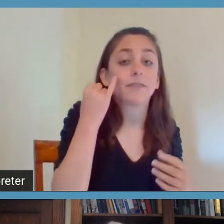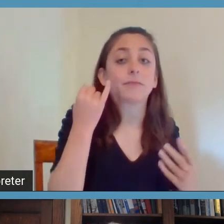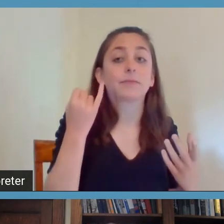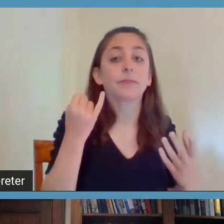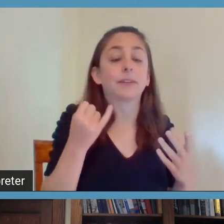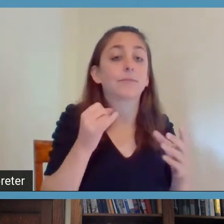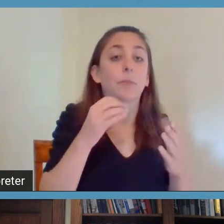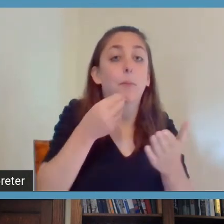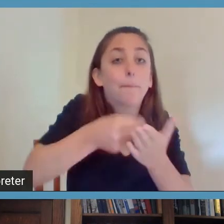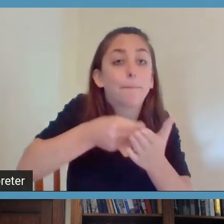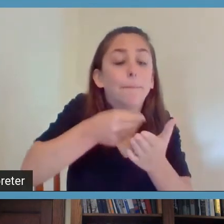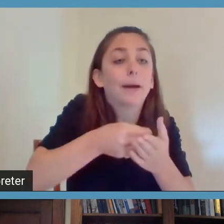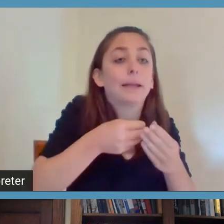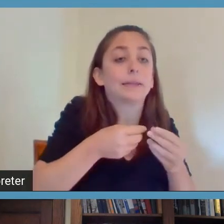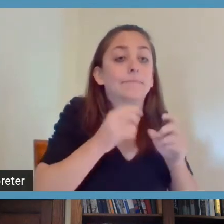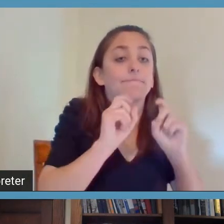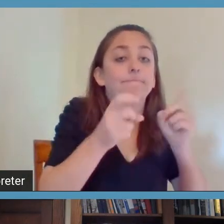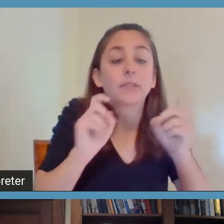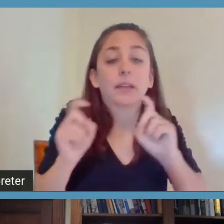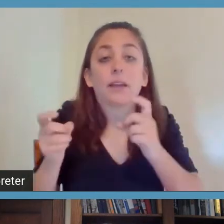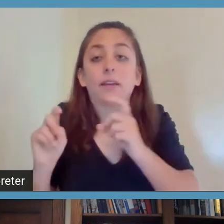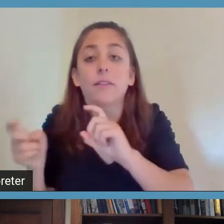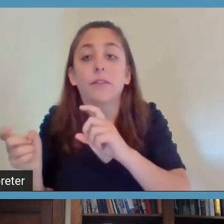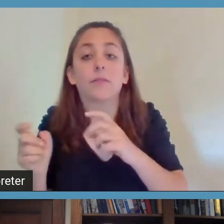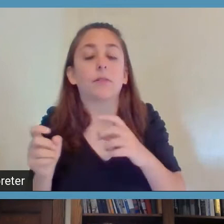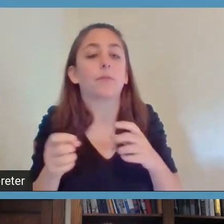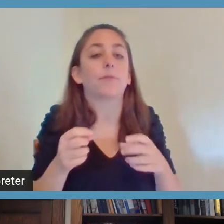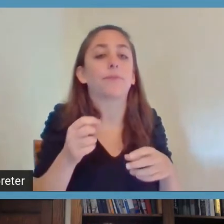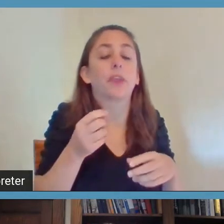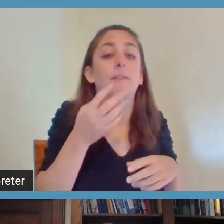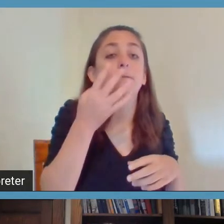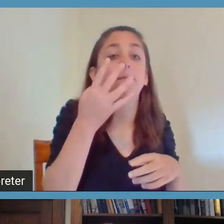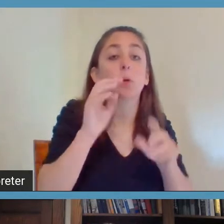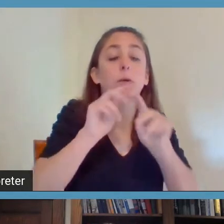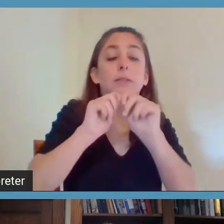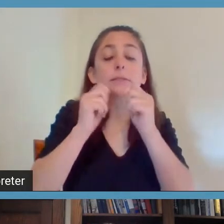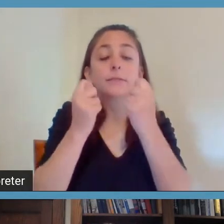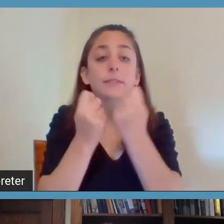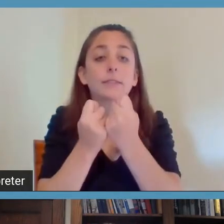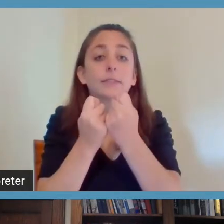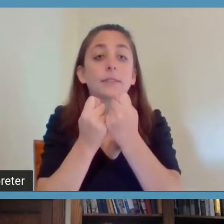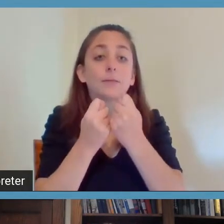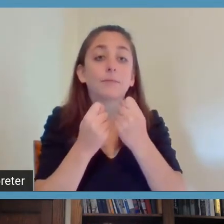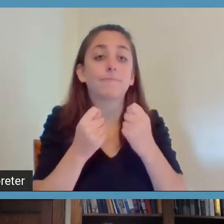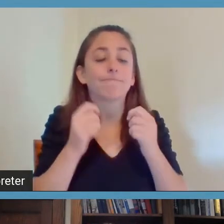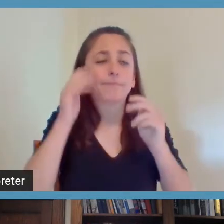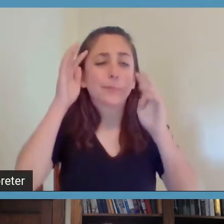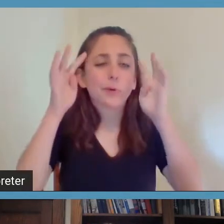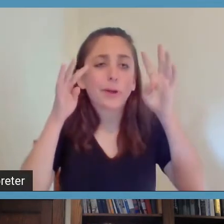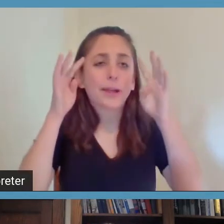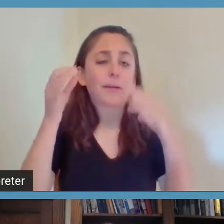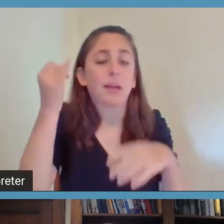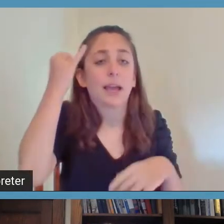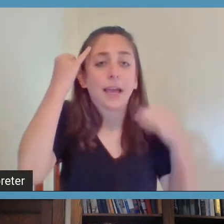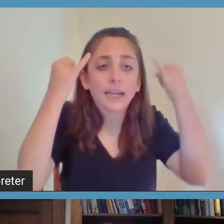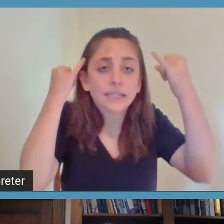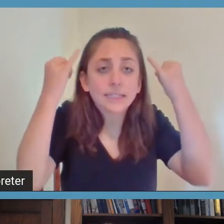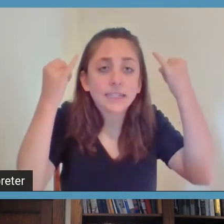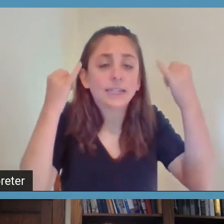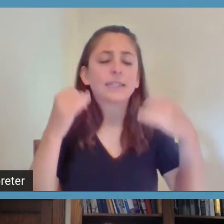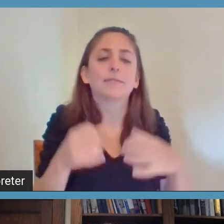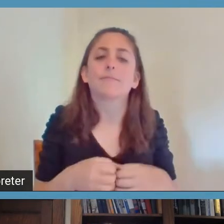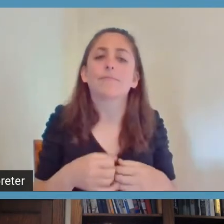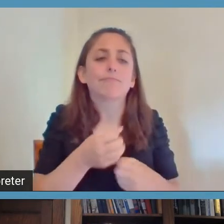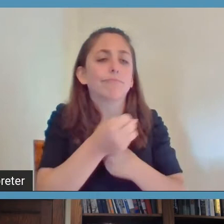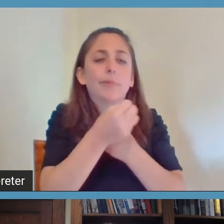you do with it? And we had four teams that sort of came up with ideas, all of which were phenomenal. And then we